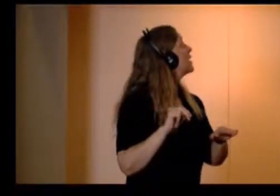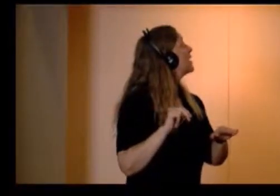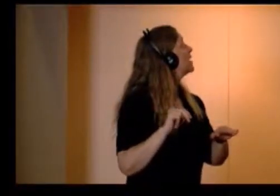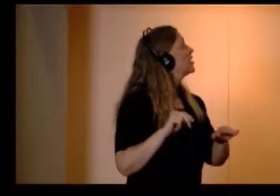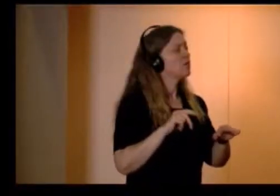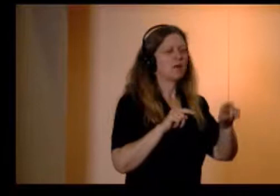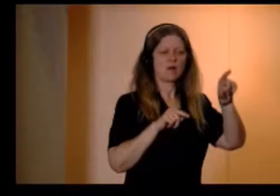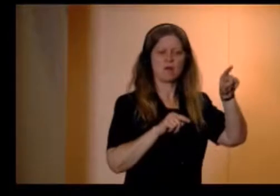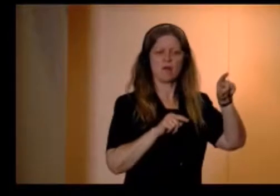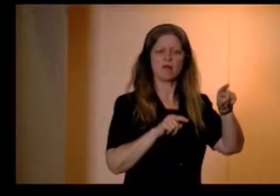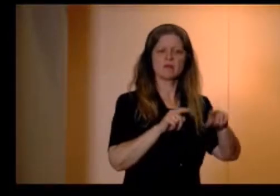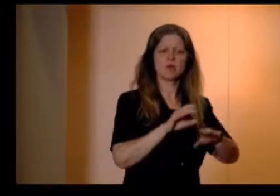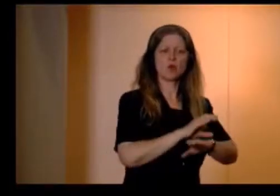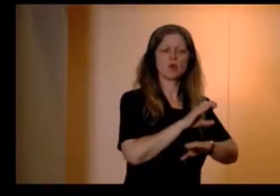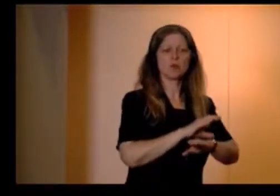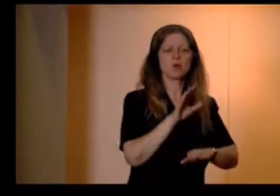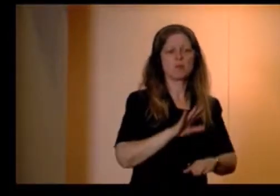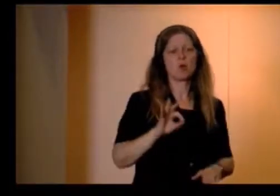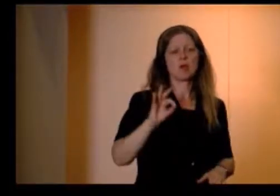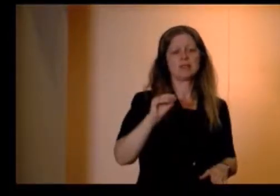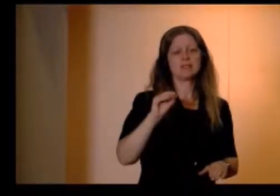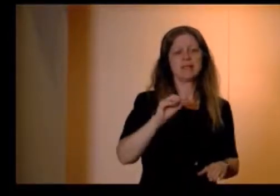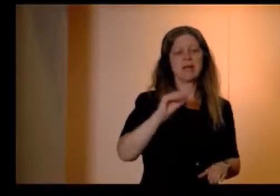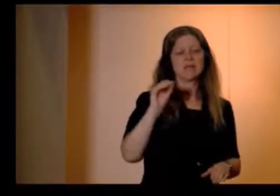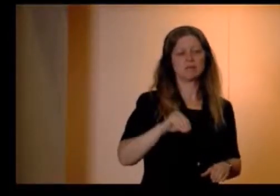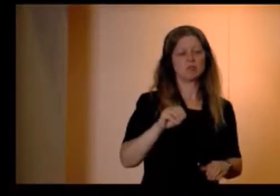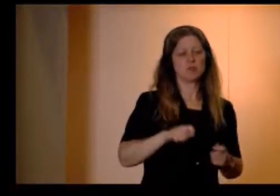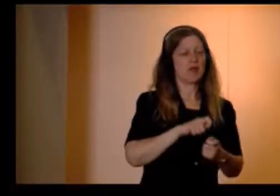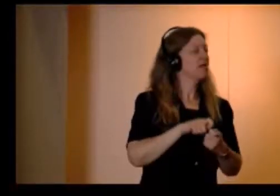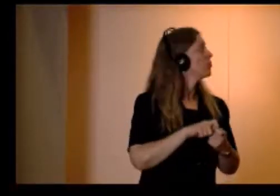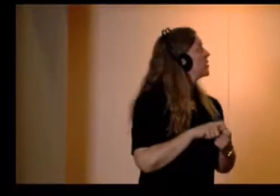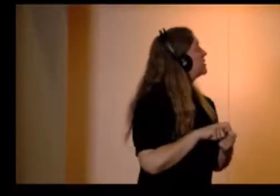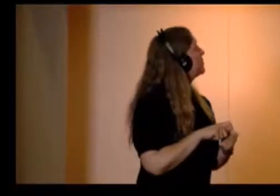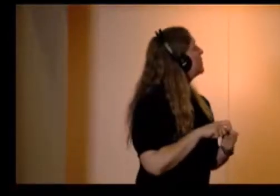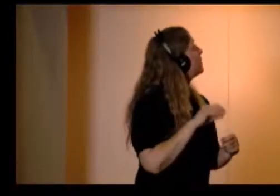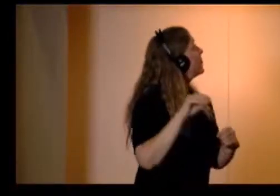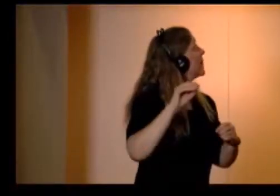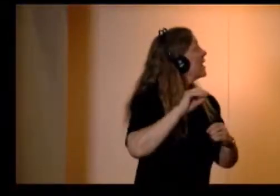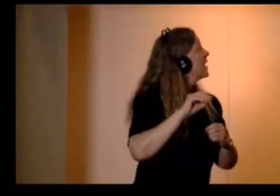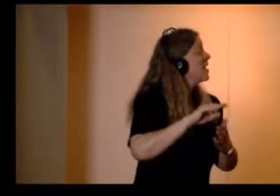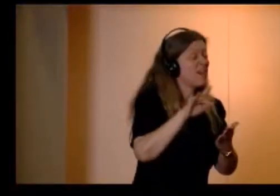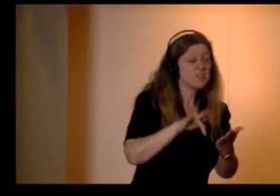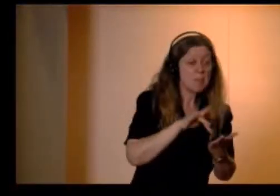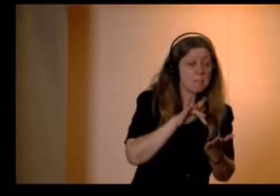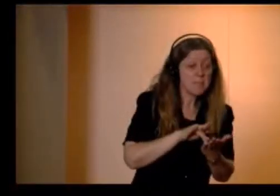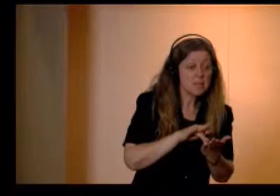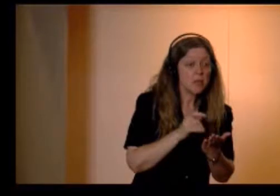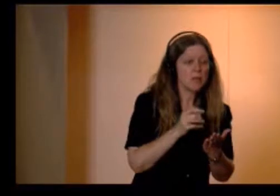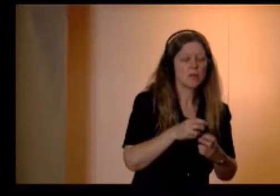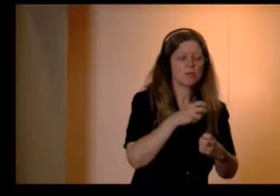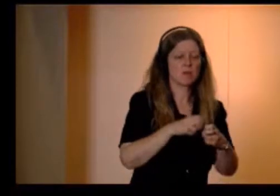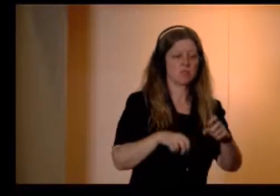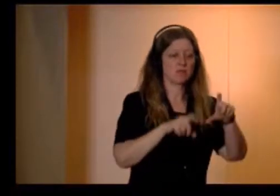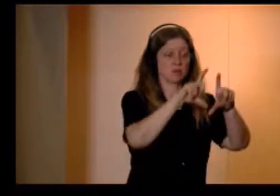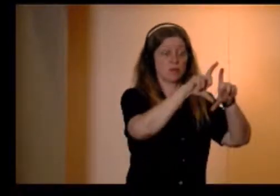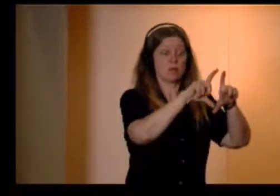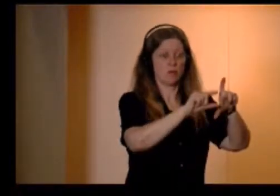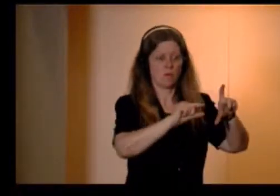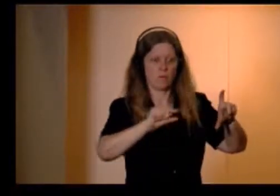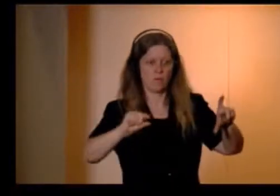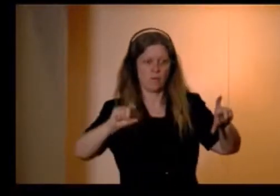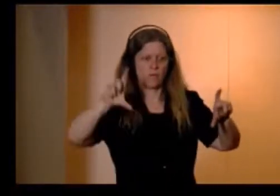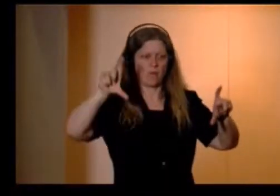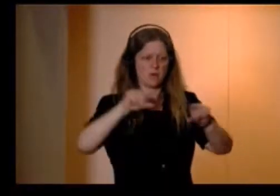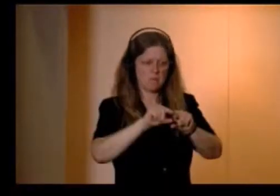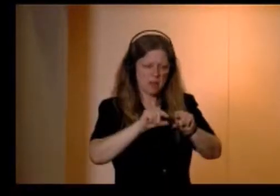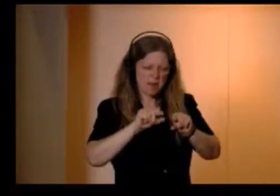90% accuracy rate, with the ones in the middle being actually really hard. Maybe they just have a little bit of staining, or maybe there's a little bit of mold or some